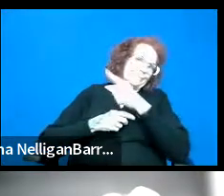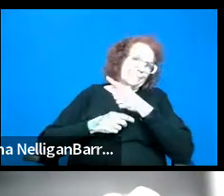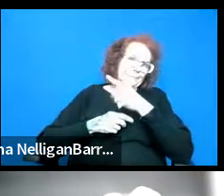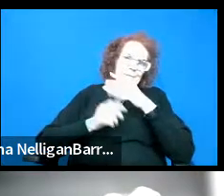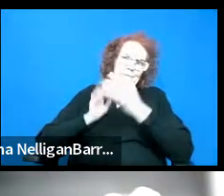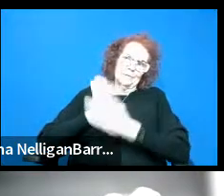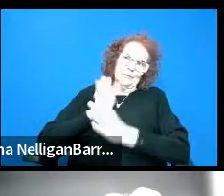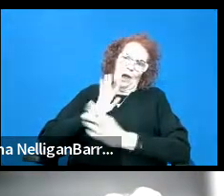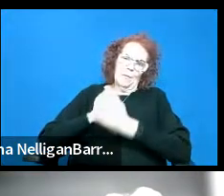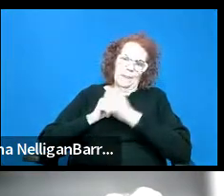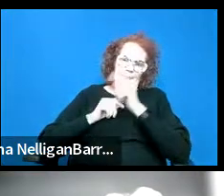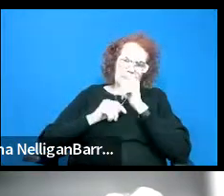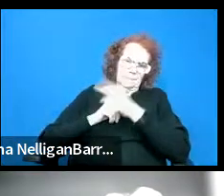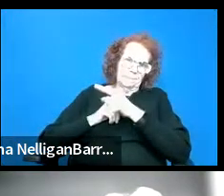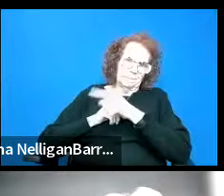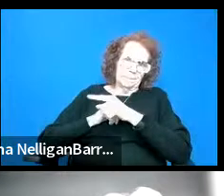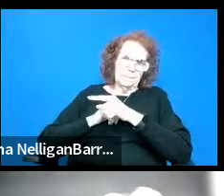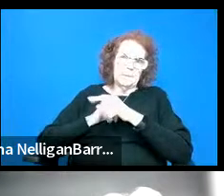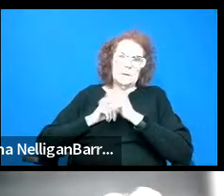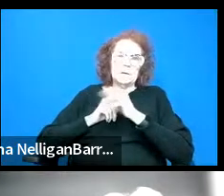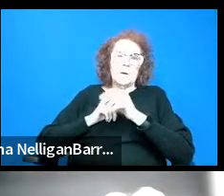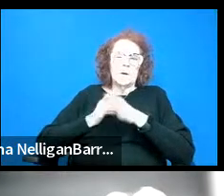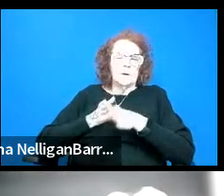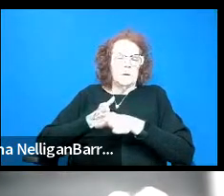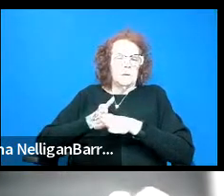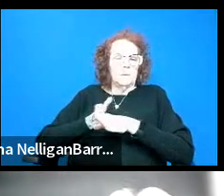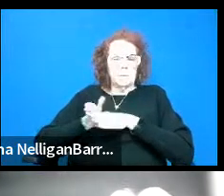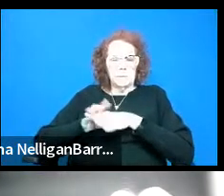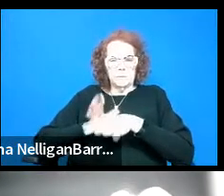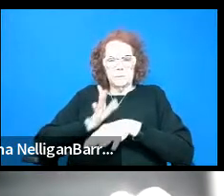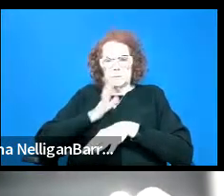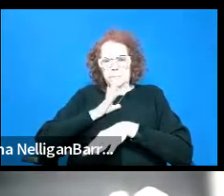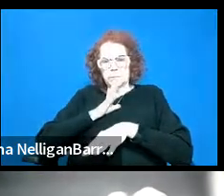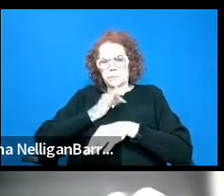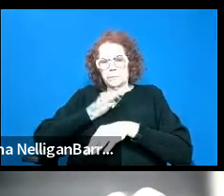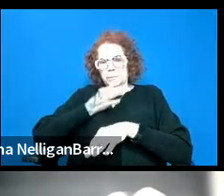keep optimizing and evolving the system.